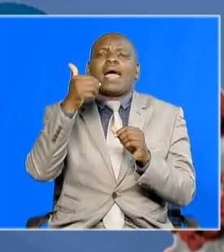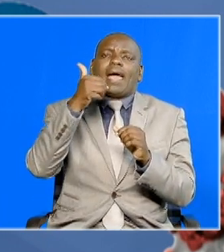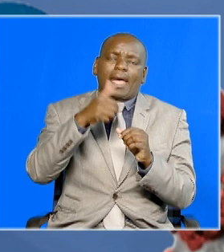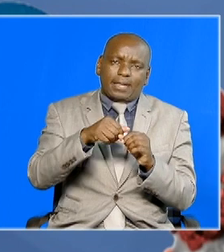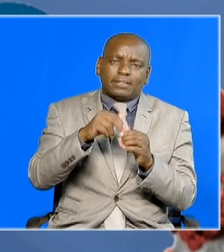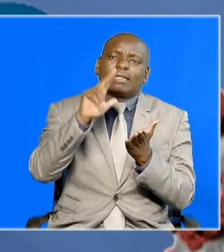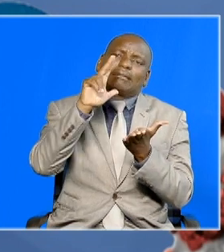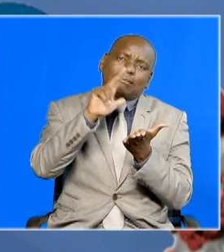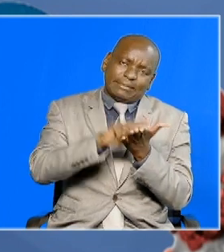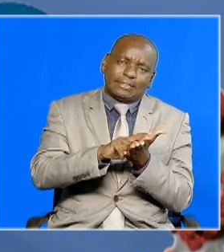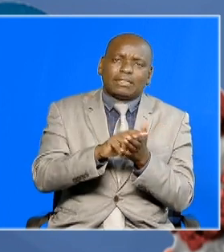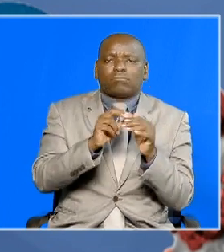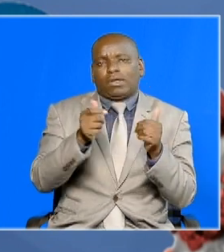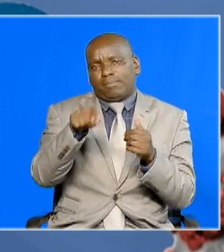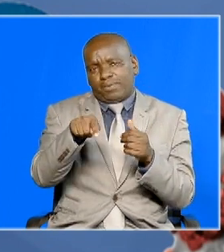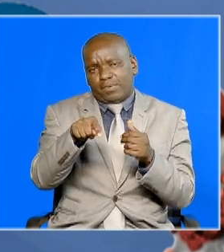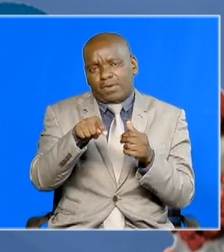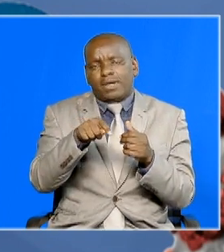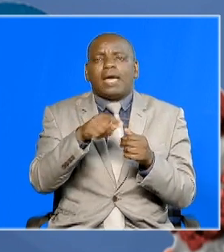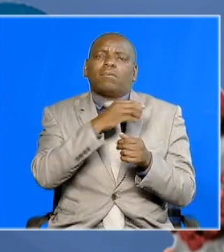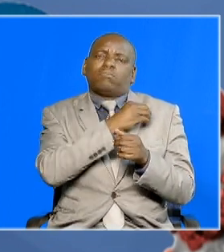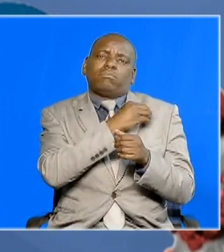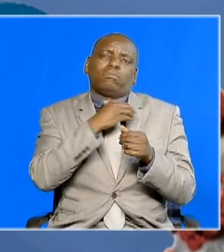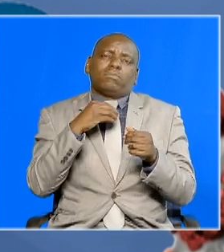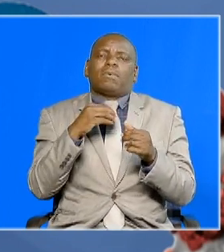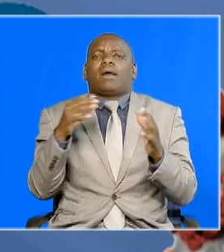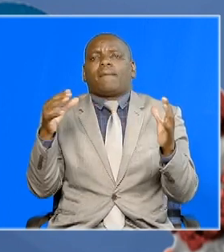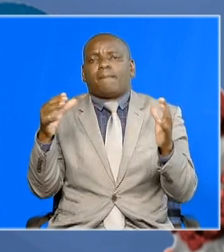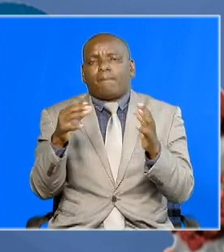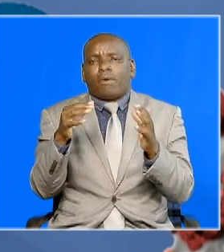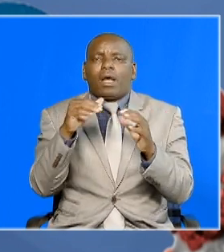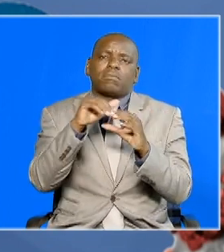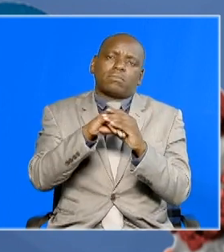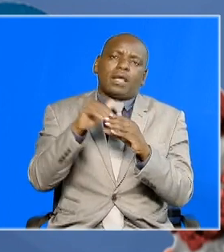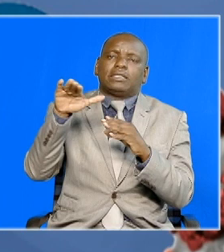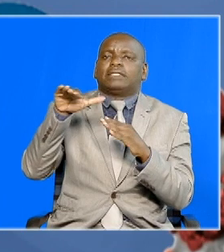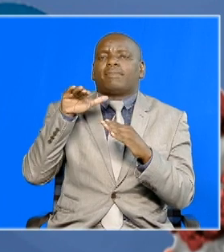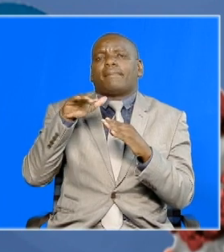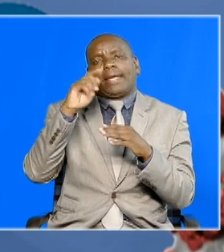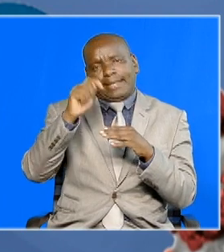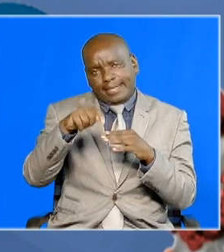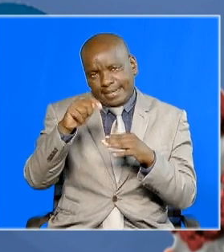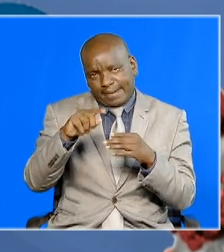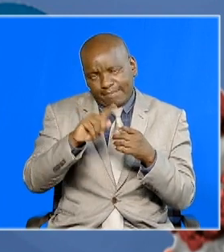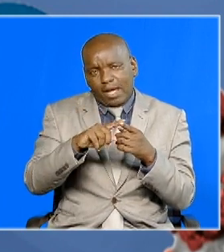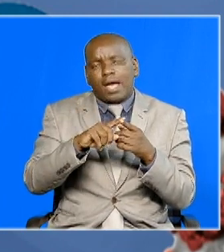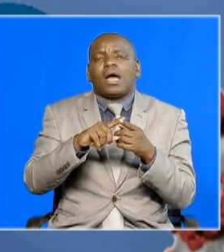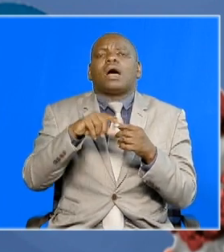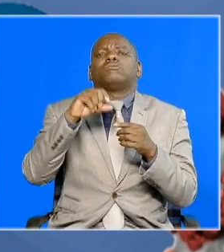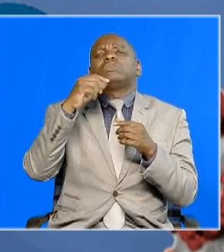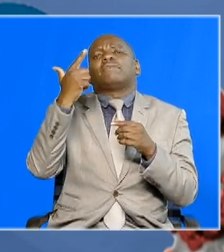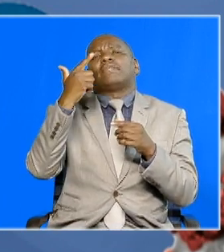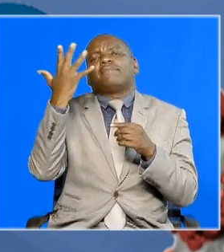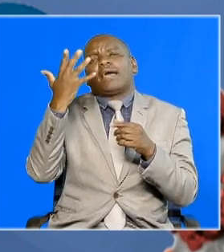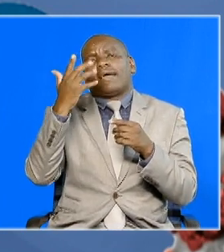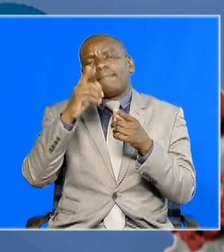been registered for use. The Medicines Control Authority of Zimbabwe has indeed, in terms of Section